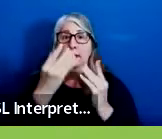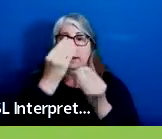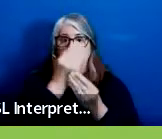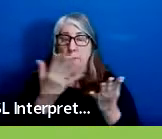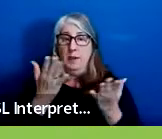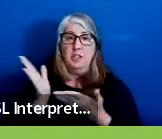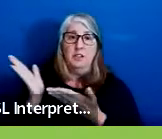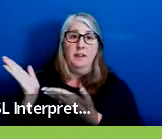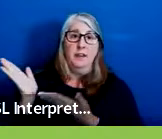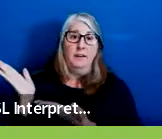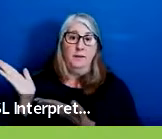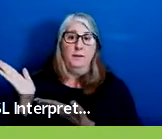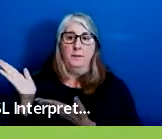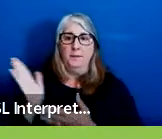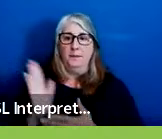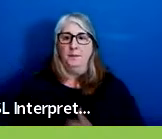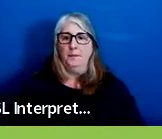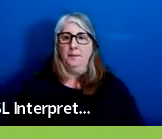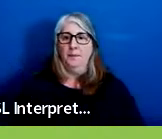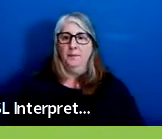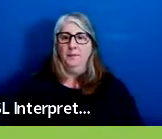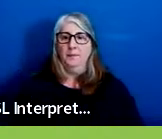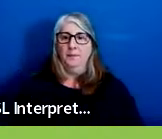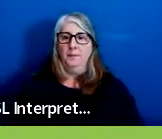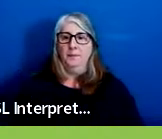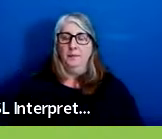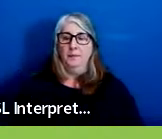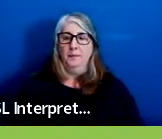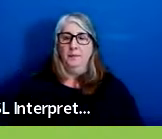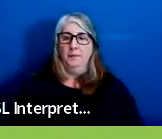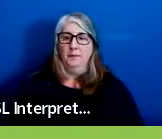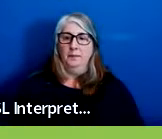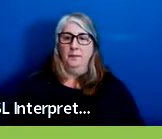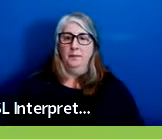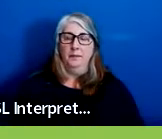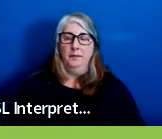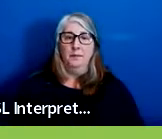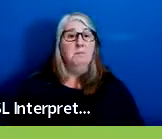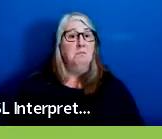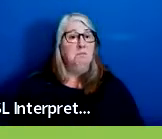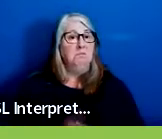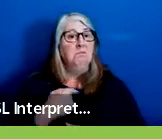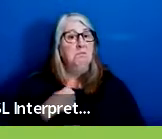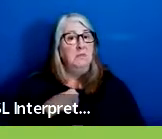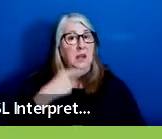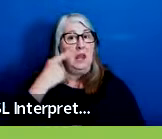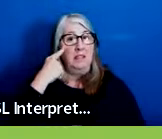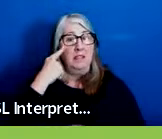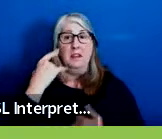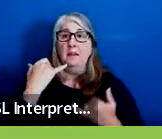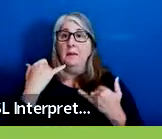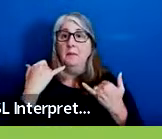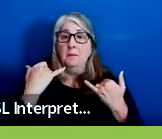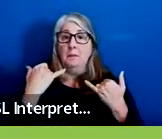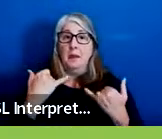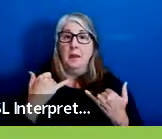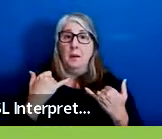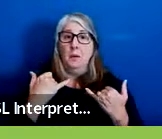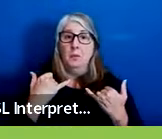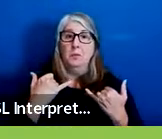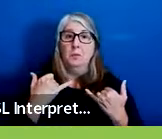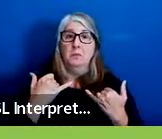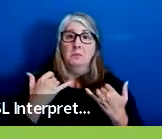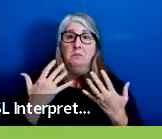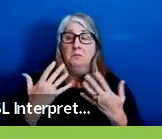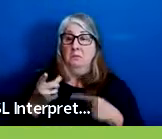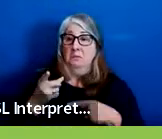up on the screen. And I believe, Ren, it is your stage to